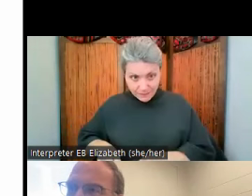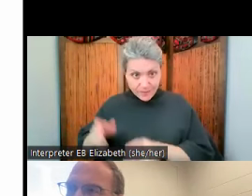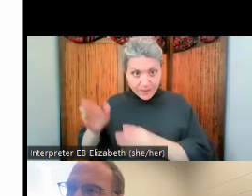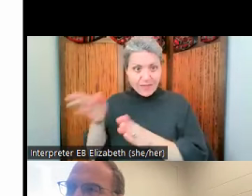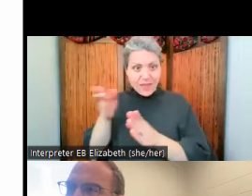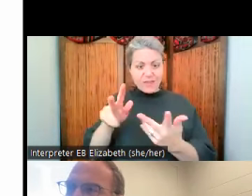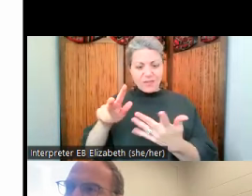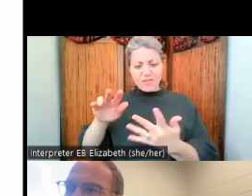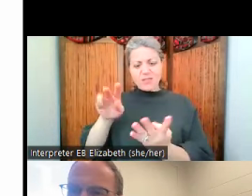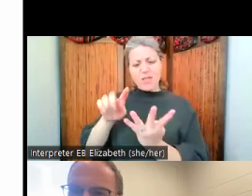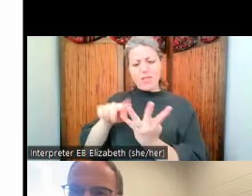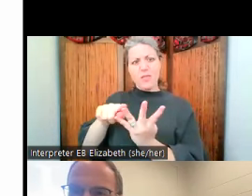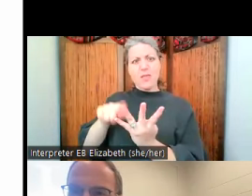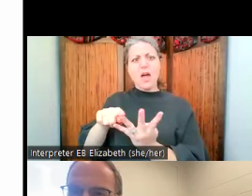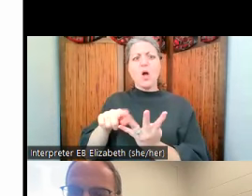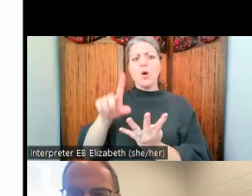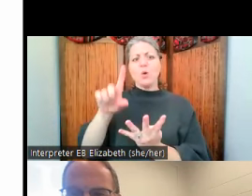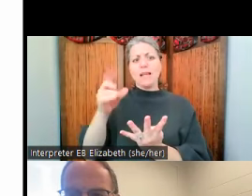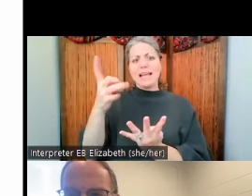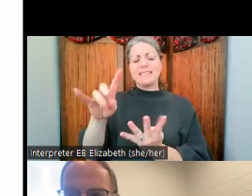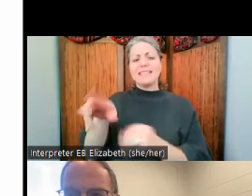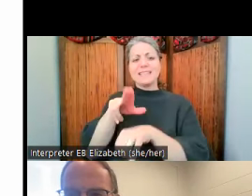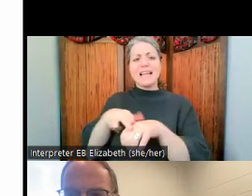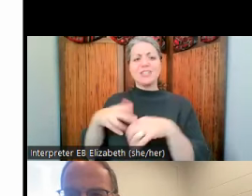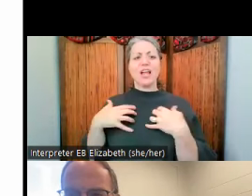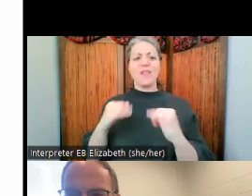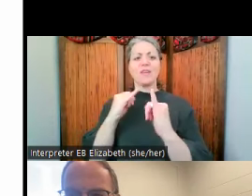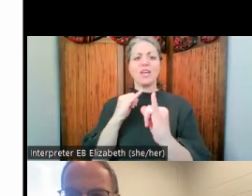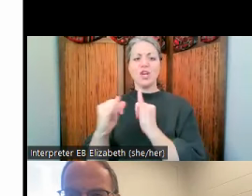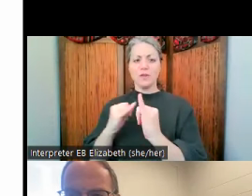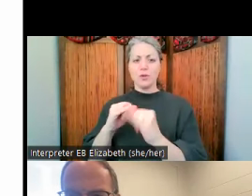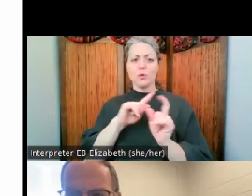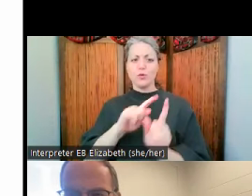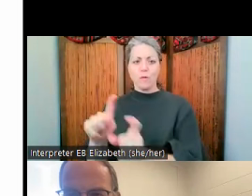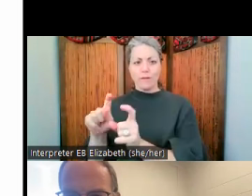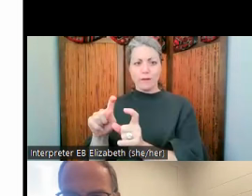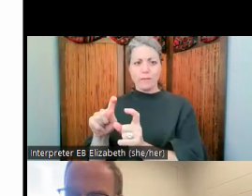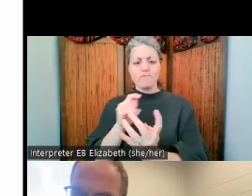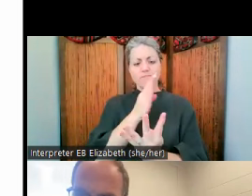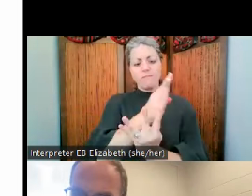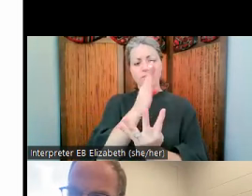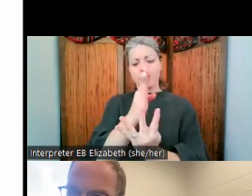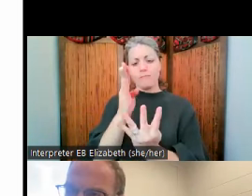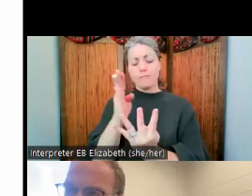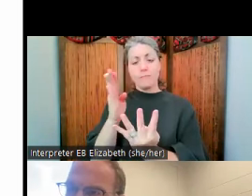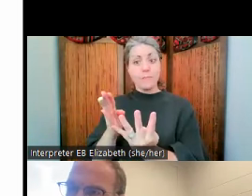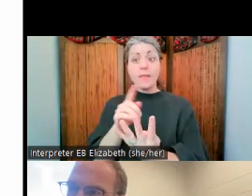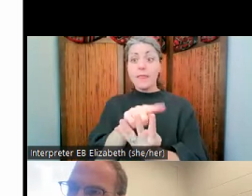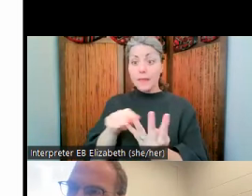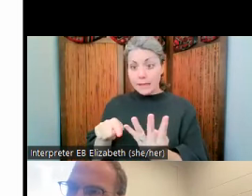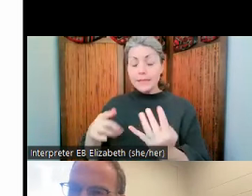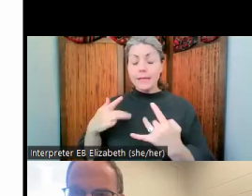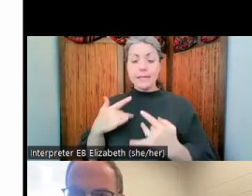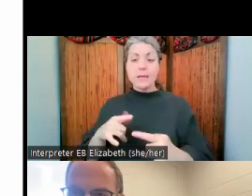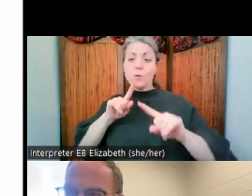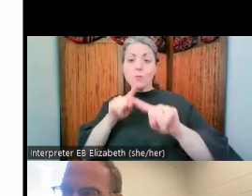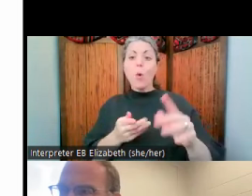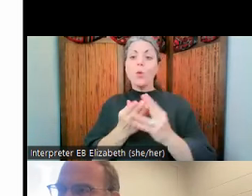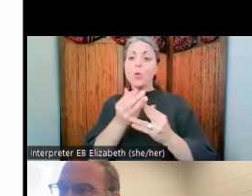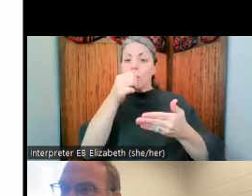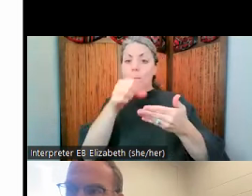Interview Survey. So some of these were typical report back by mail surveys like the US Census. Some of them were